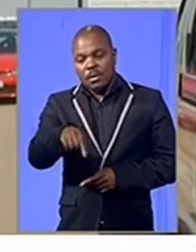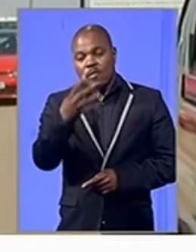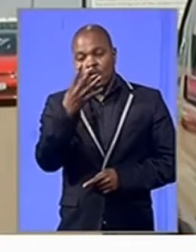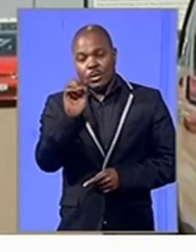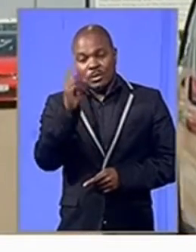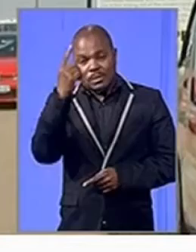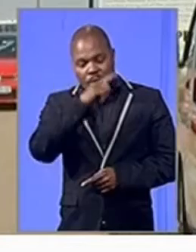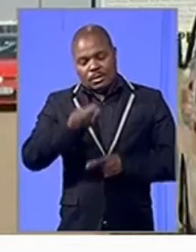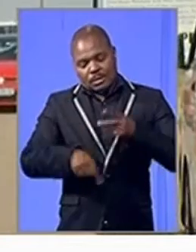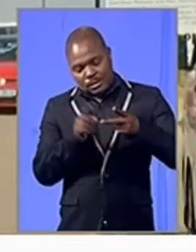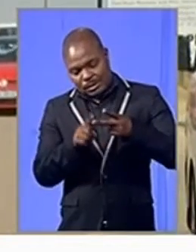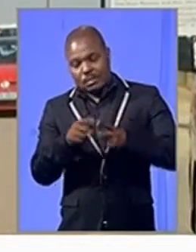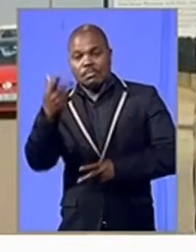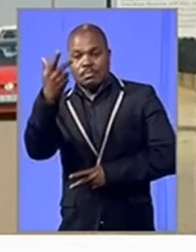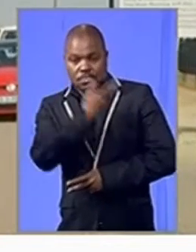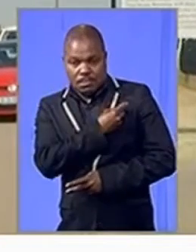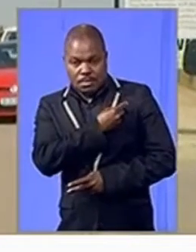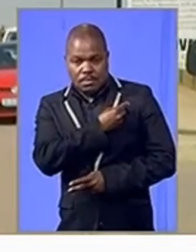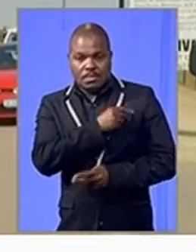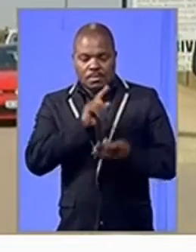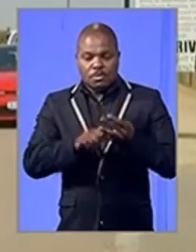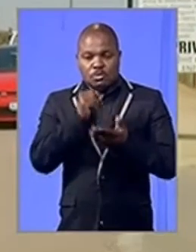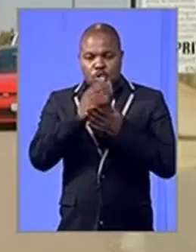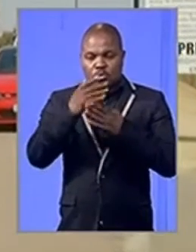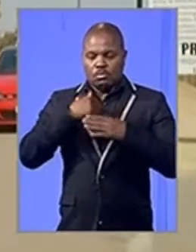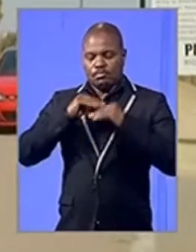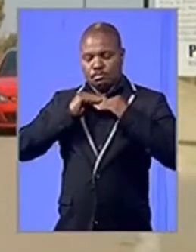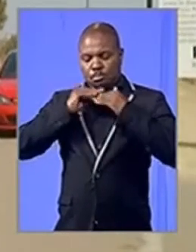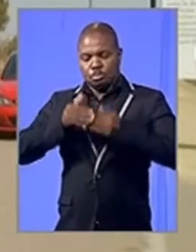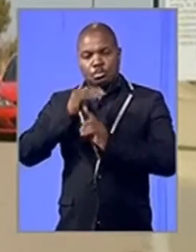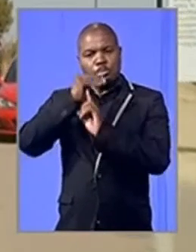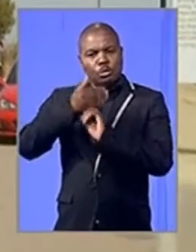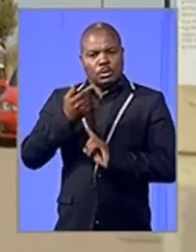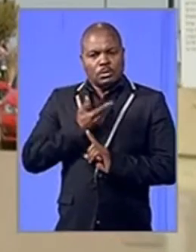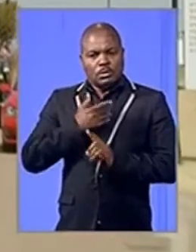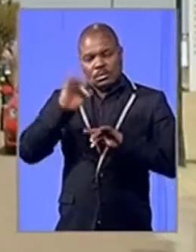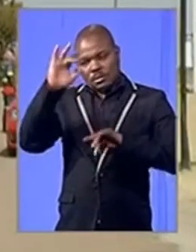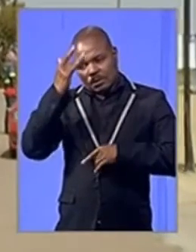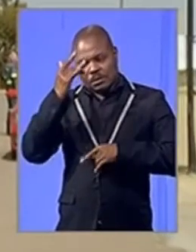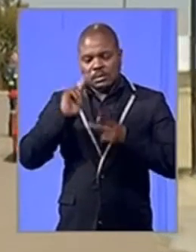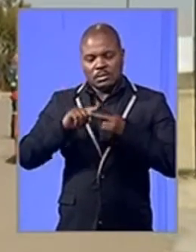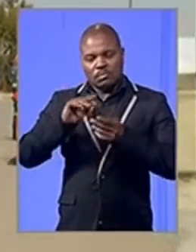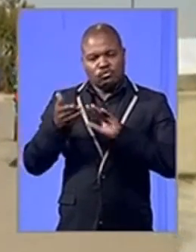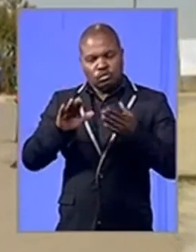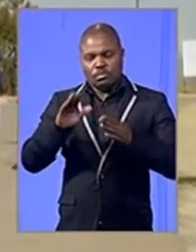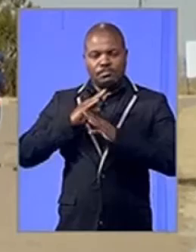nka bona moento wa bobedi le go sireletsega kgatlhanong le bolwetse le leso.